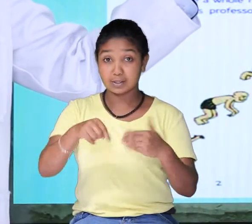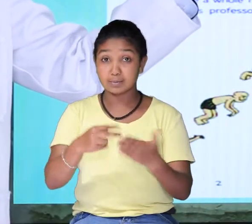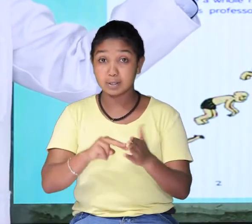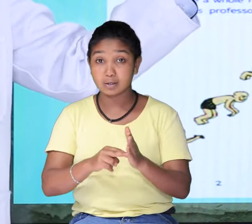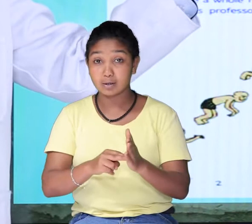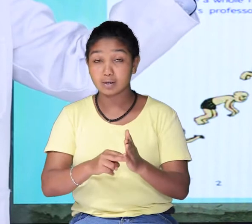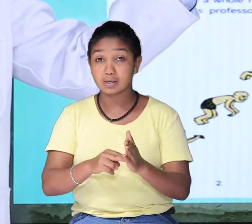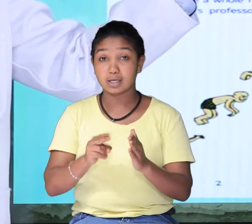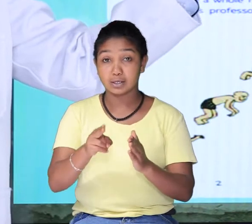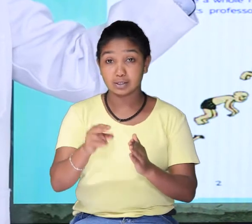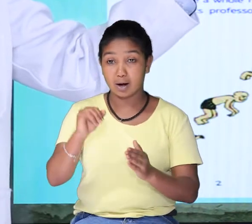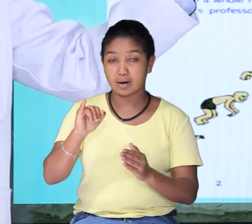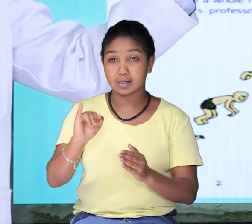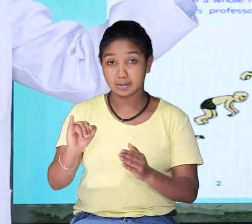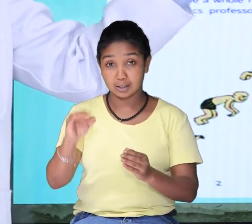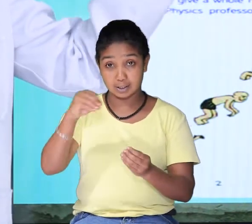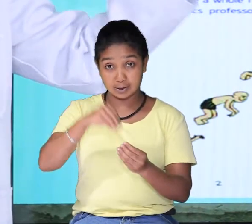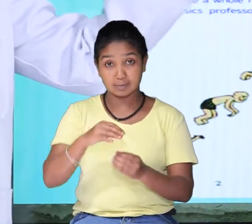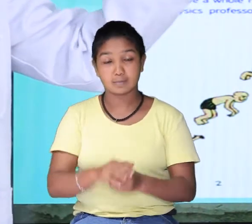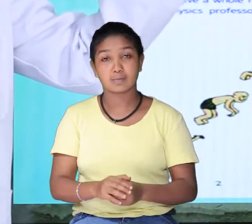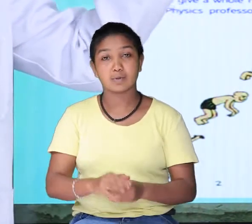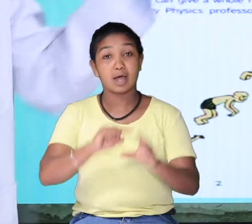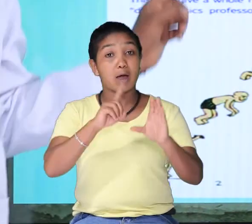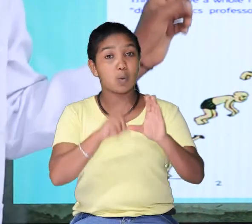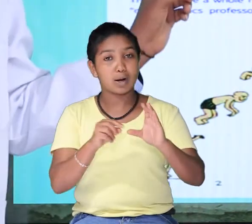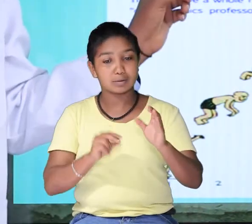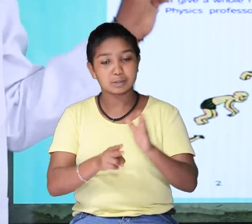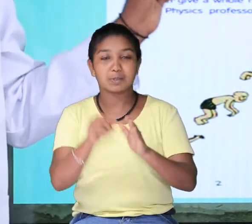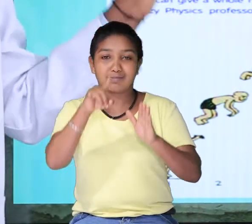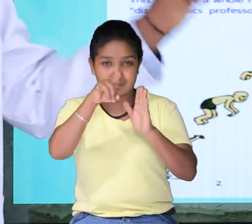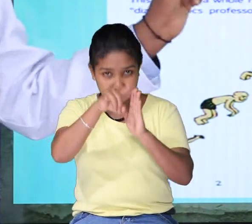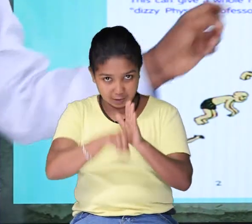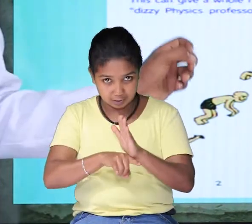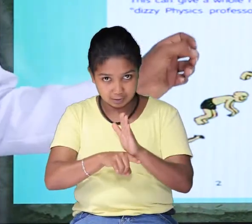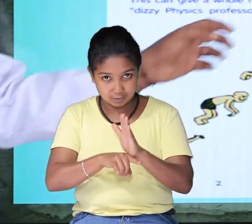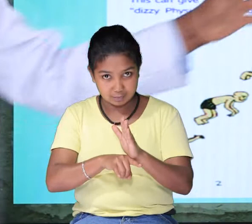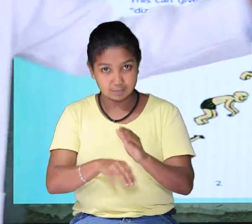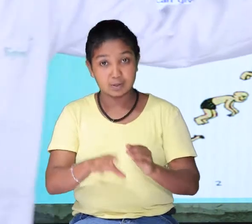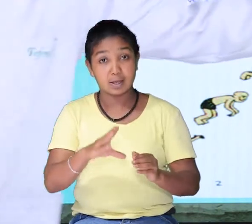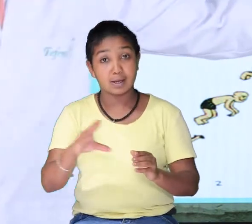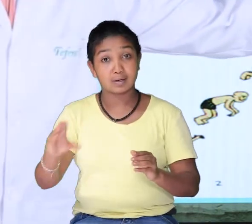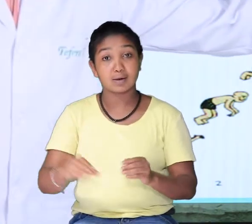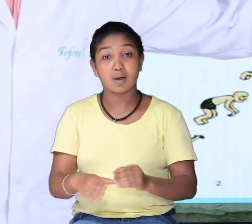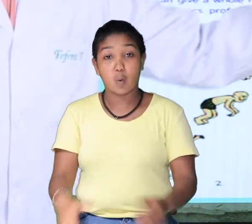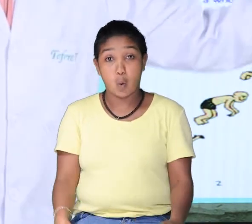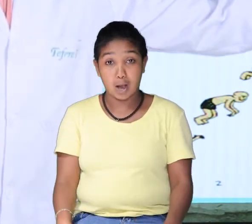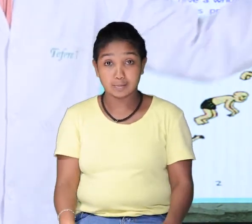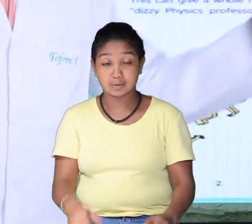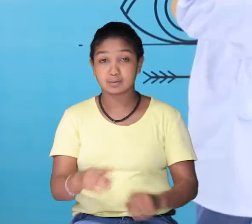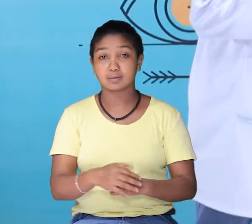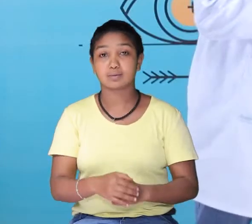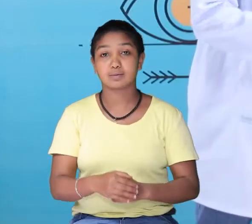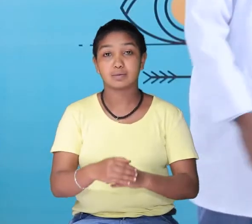the moment of inertia. While the moment of inertia increase, the angular speed decrease, the angular velocity decrease. While collapse and